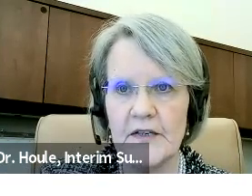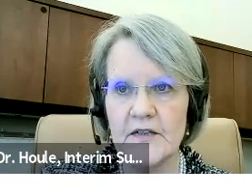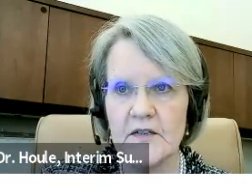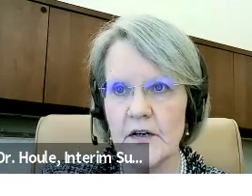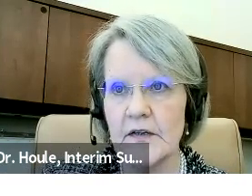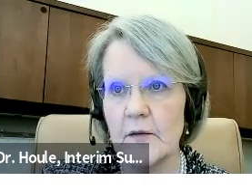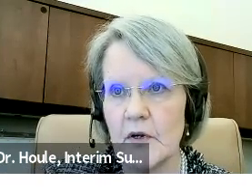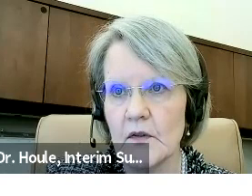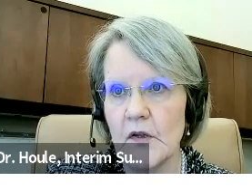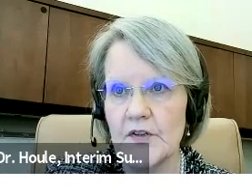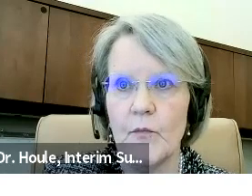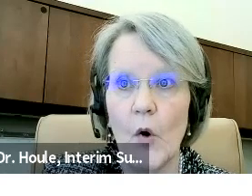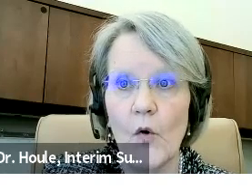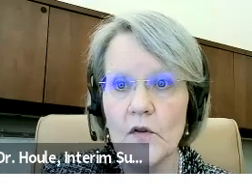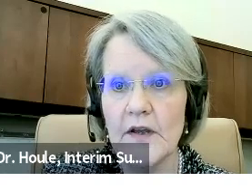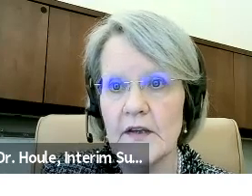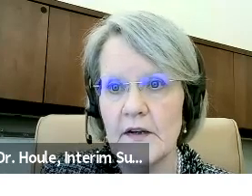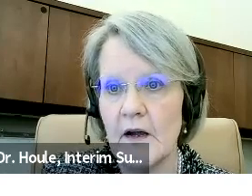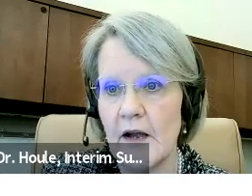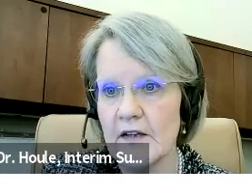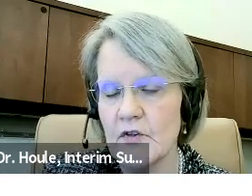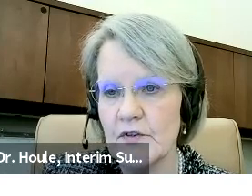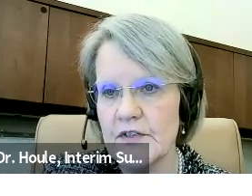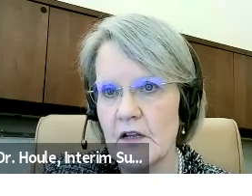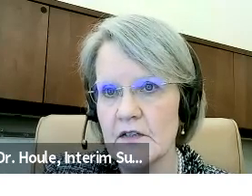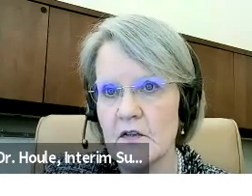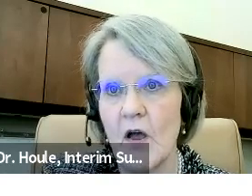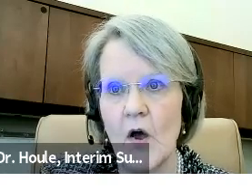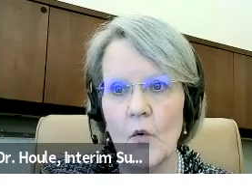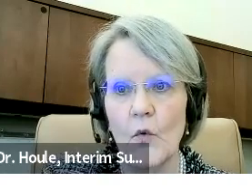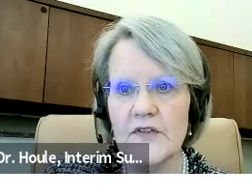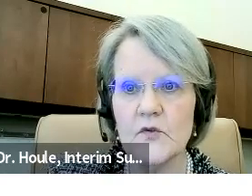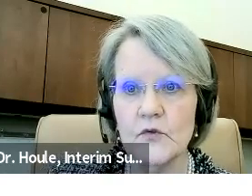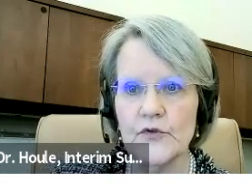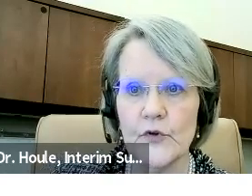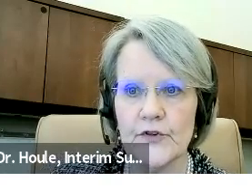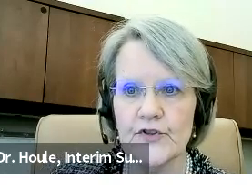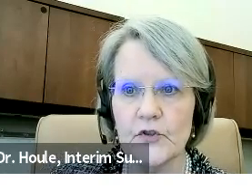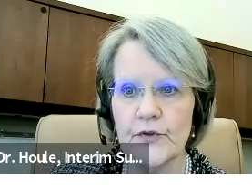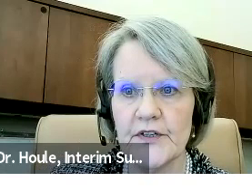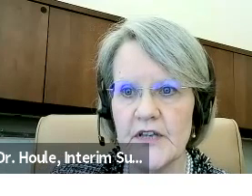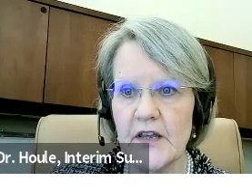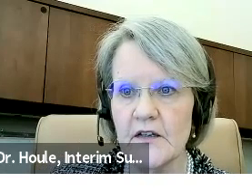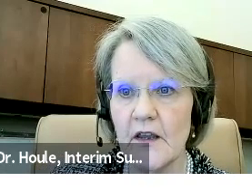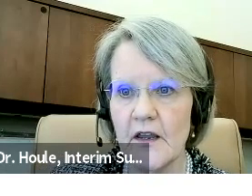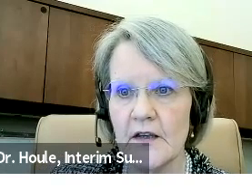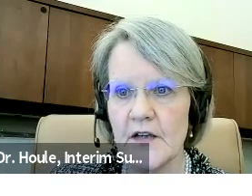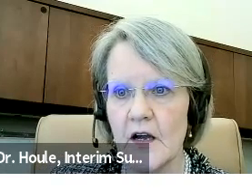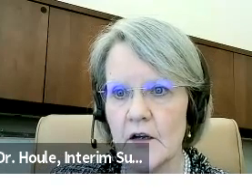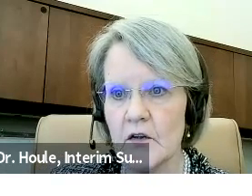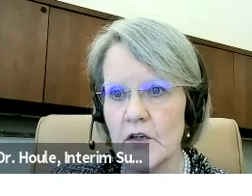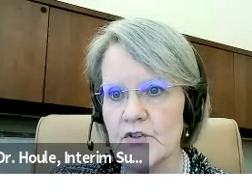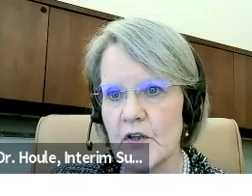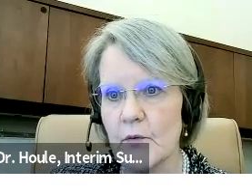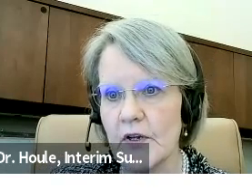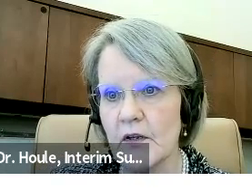before we get started, I'm going to launch a poll and ask you to tell us what schools your children attend. And